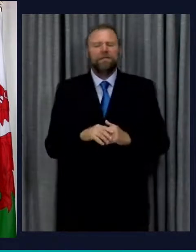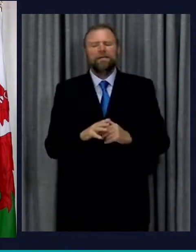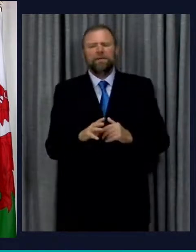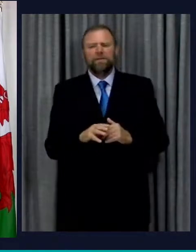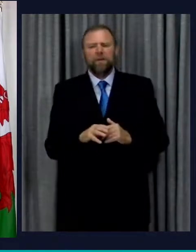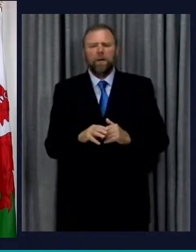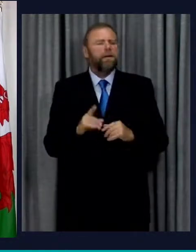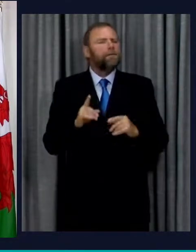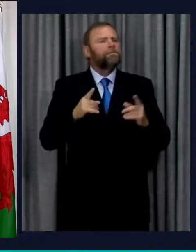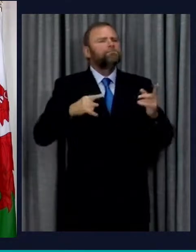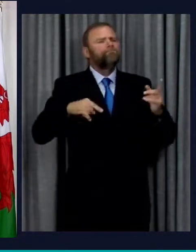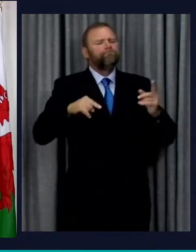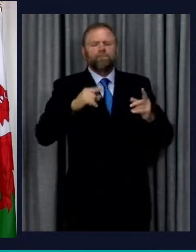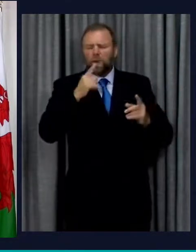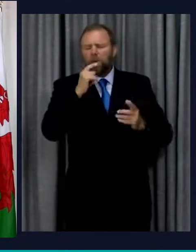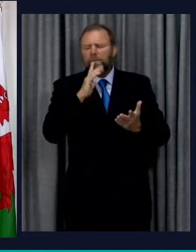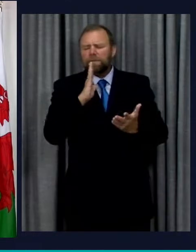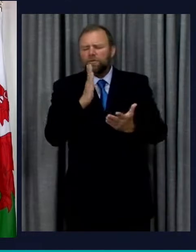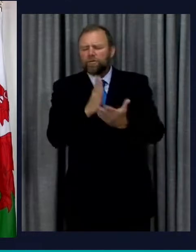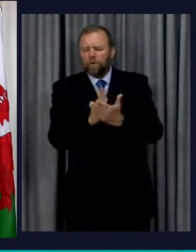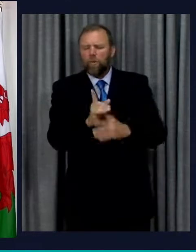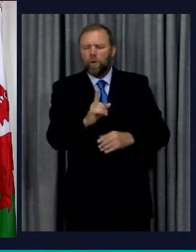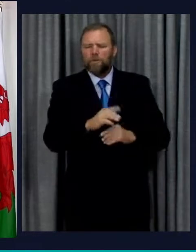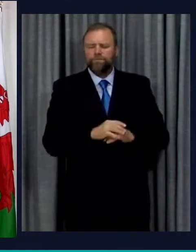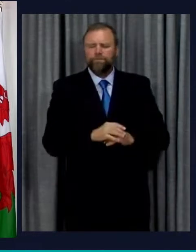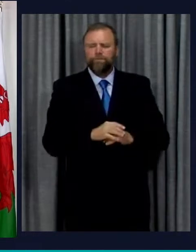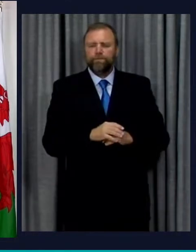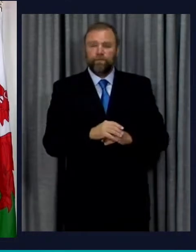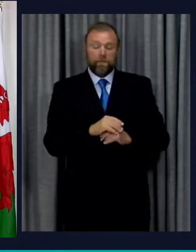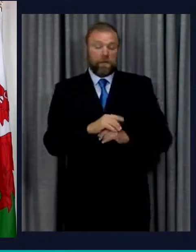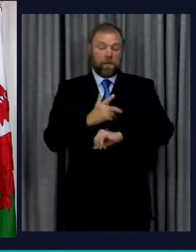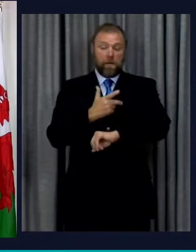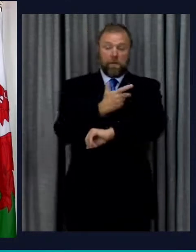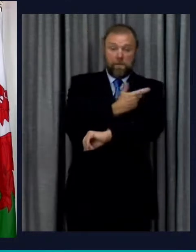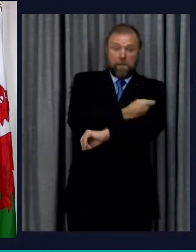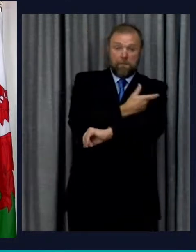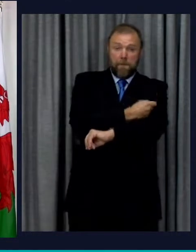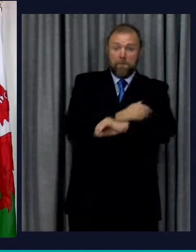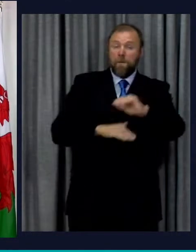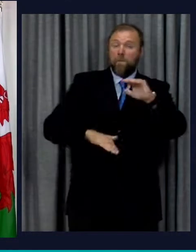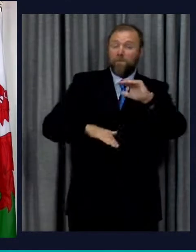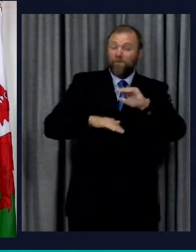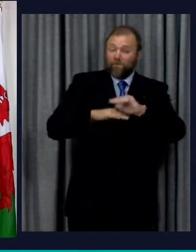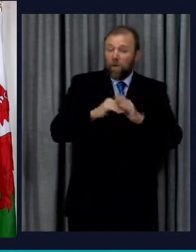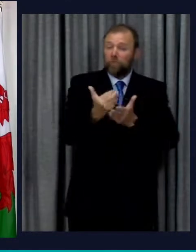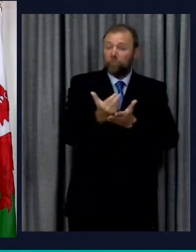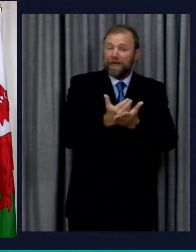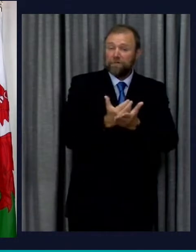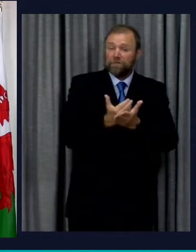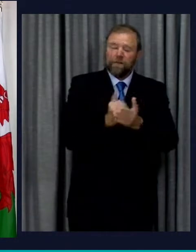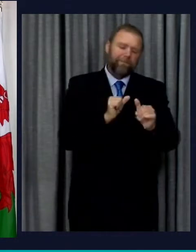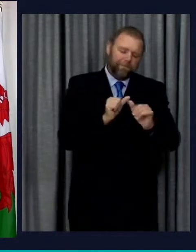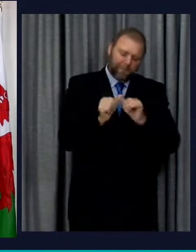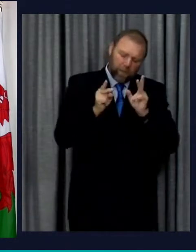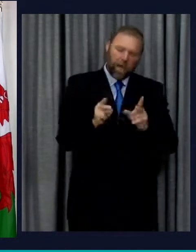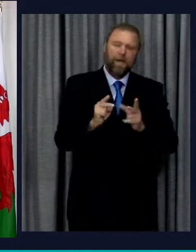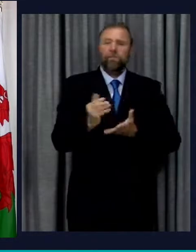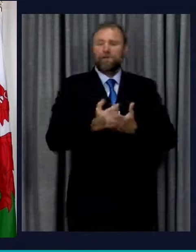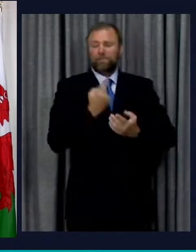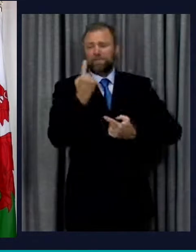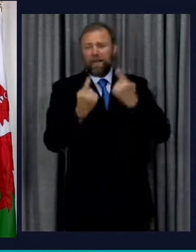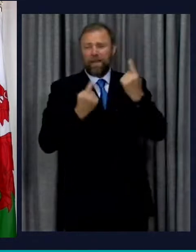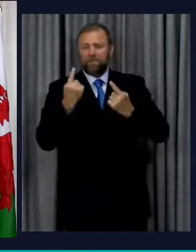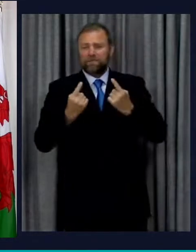about, I think this is the most important point, is that getting your full protection is the best way to protect yourselves, people around you,